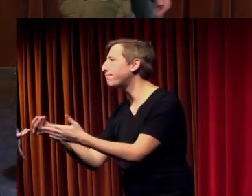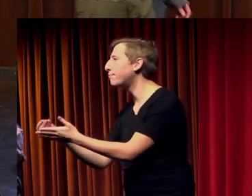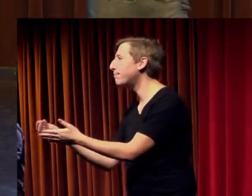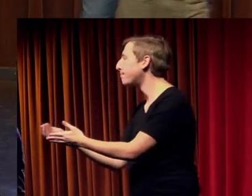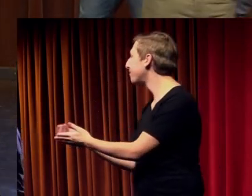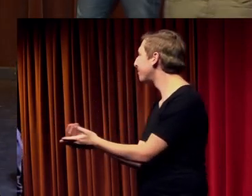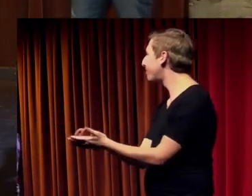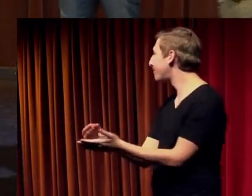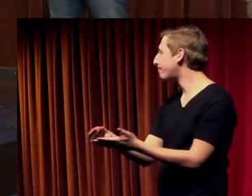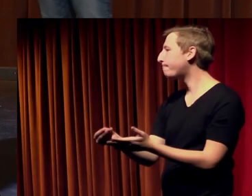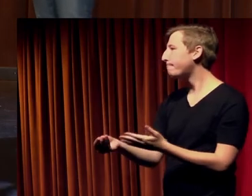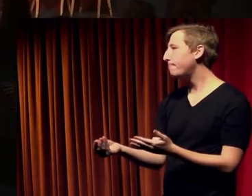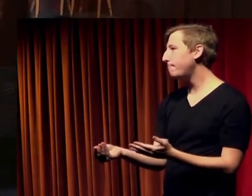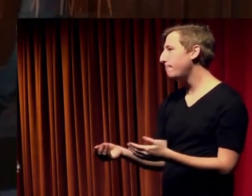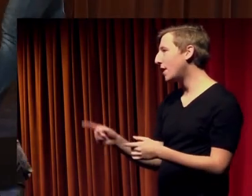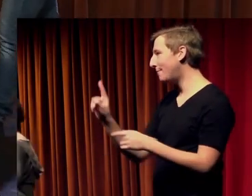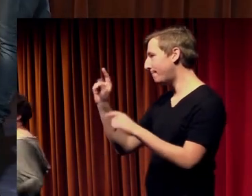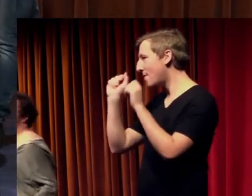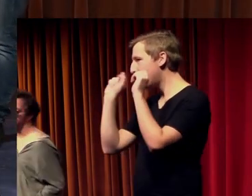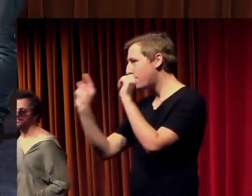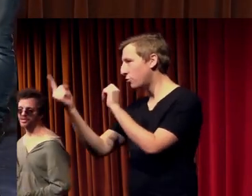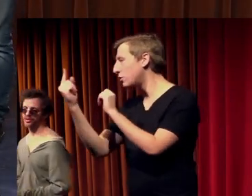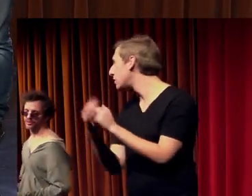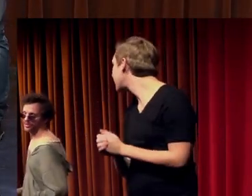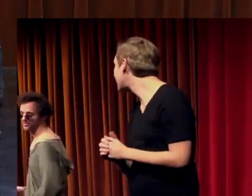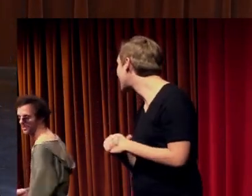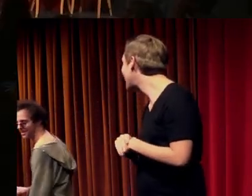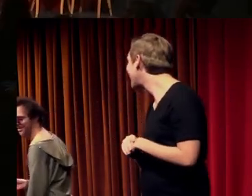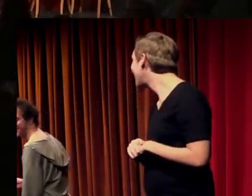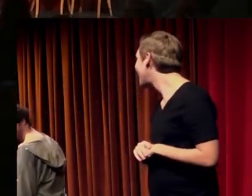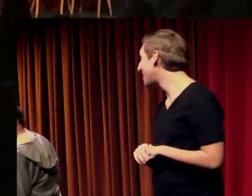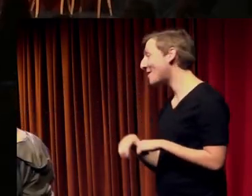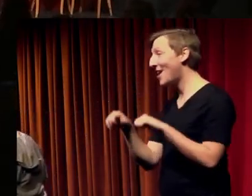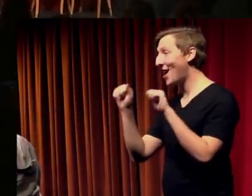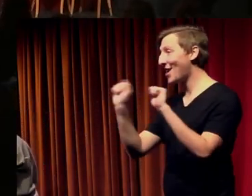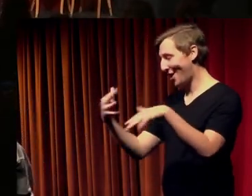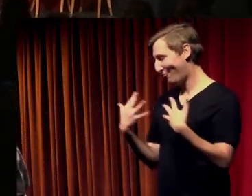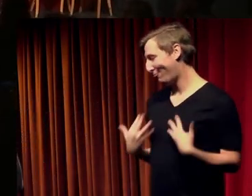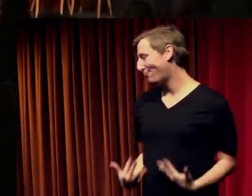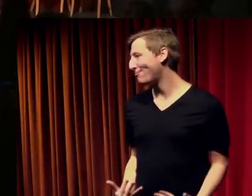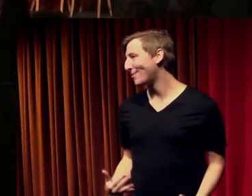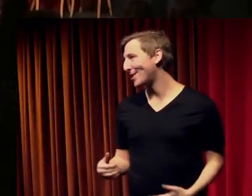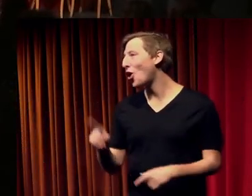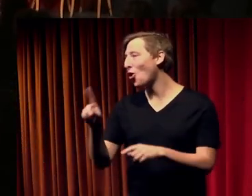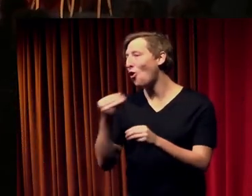Enjoying lots of wine. That go a long way. You can dress like this and go to Grocery Outlet.